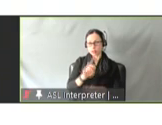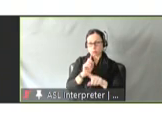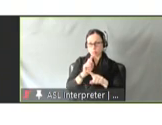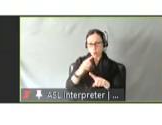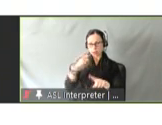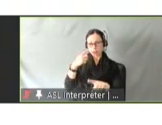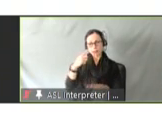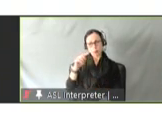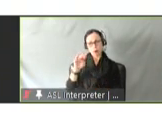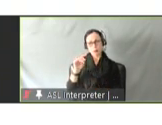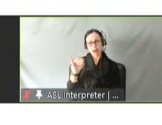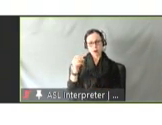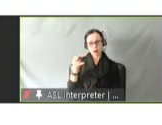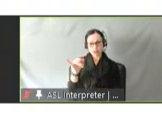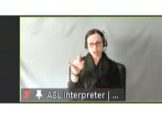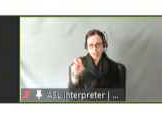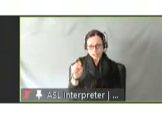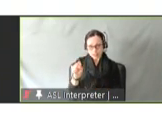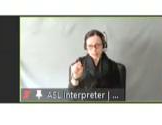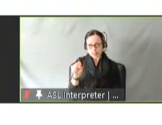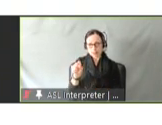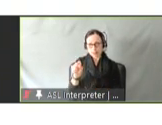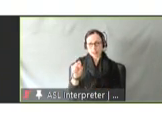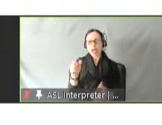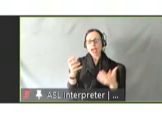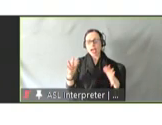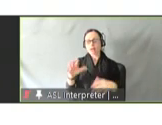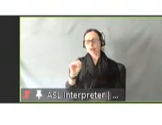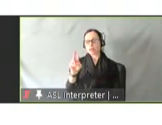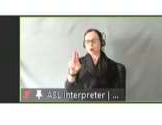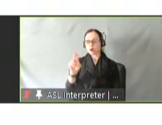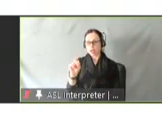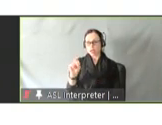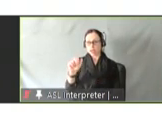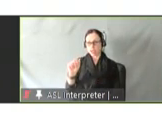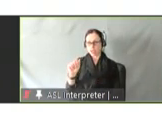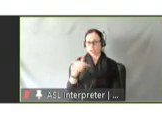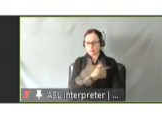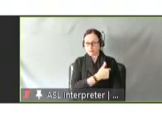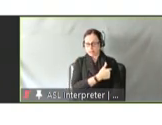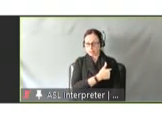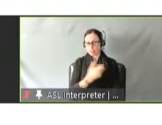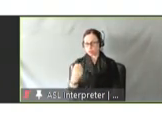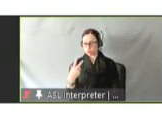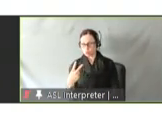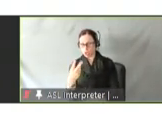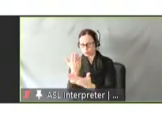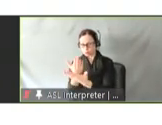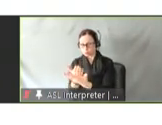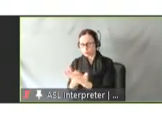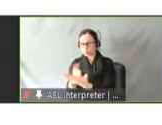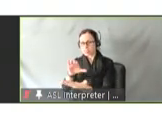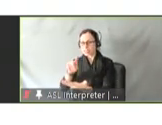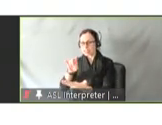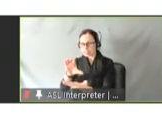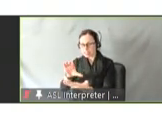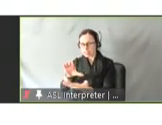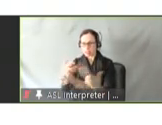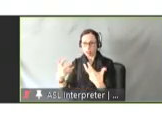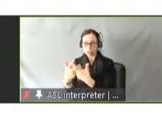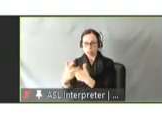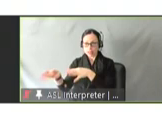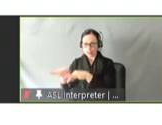after messenger RNA vaccine. 12 were verified at meeting the CDC case definition and 38 pending